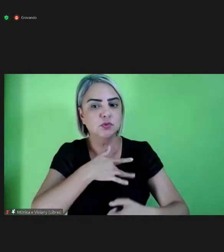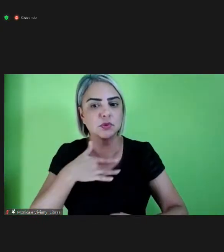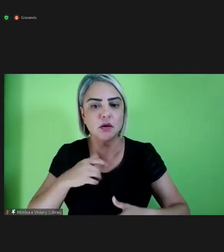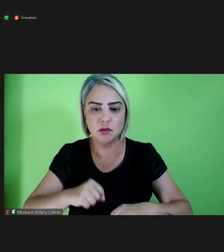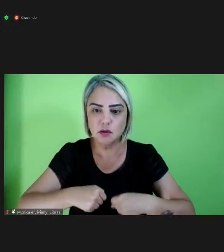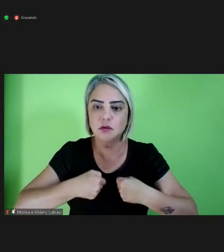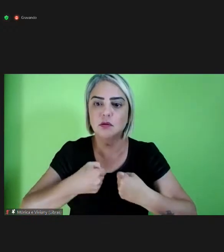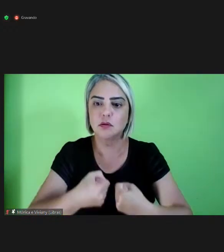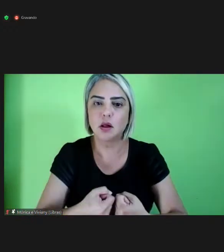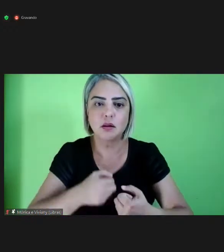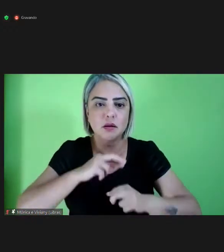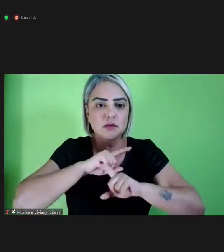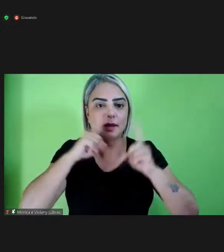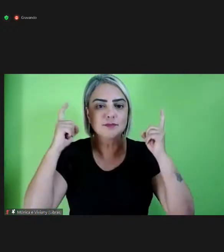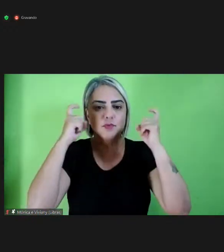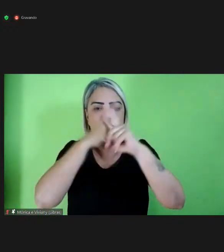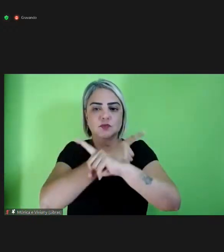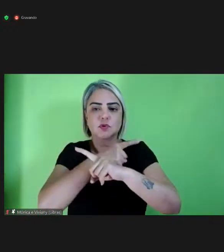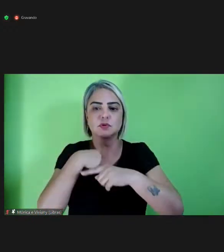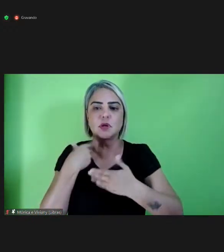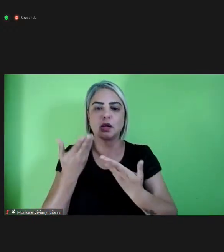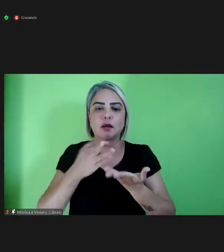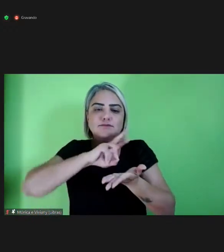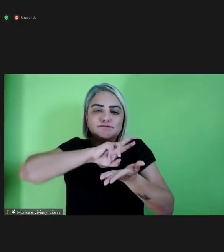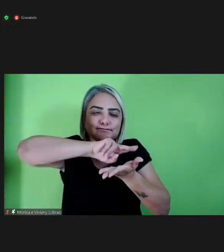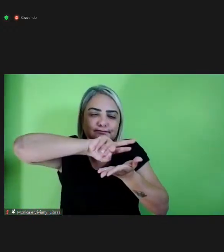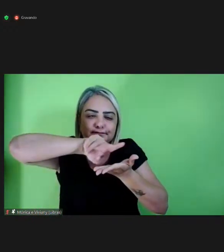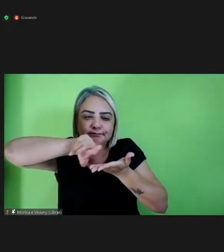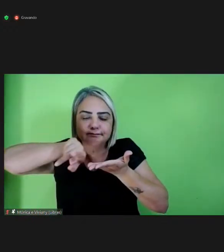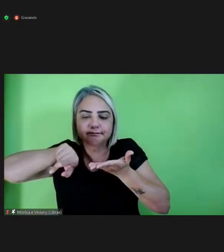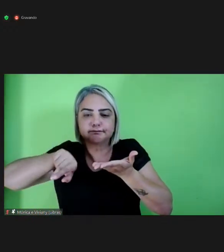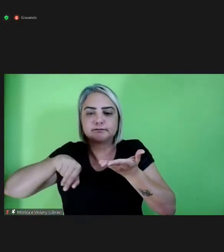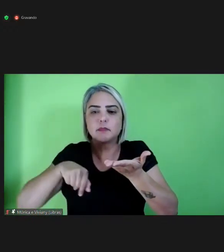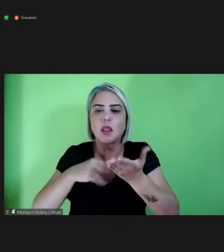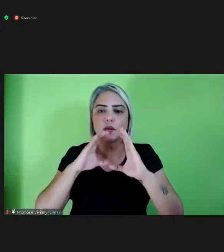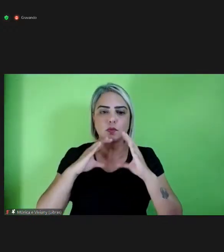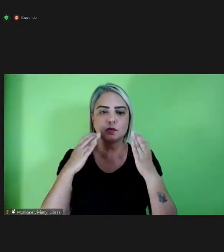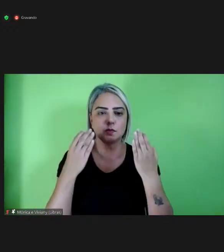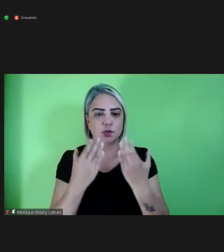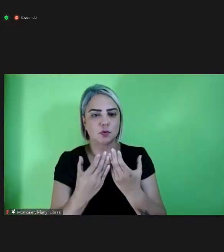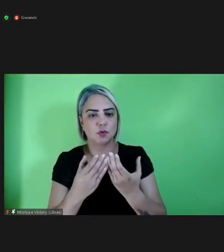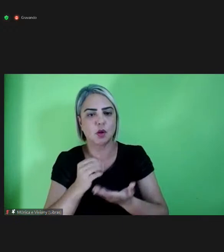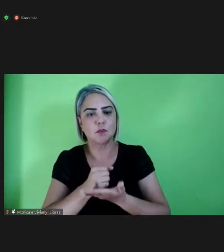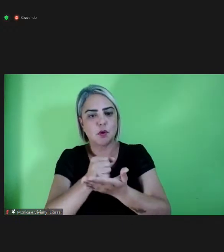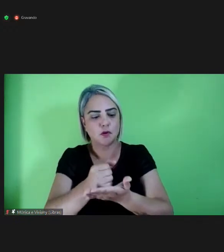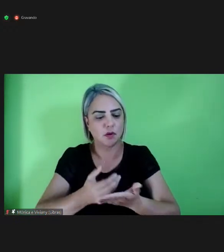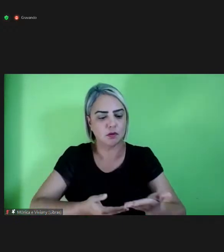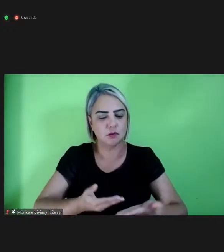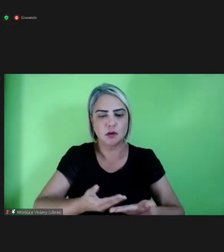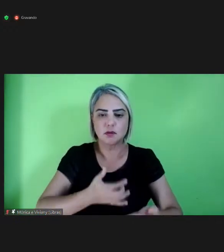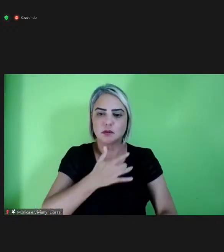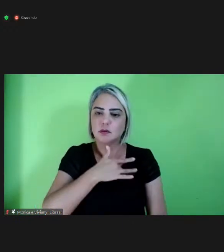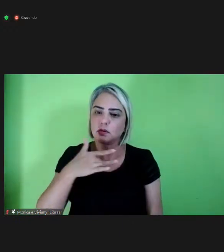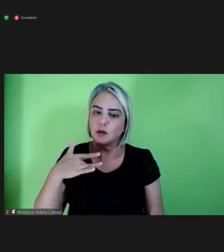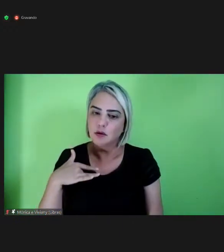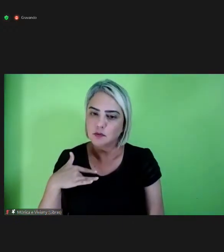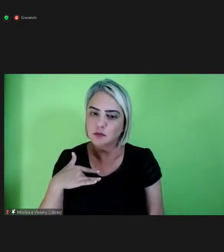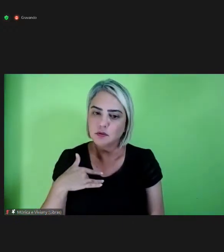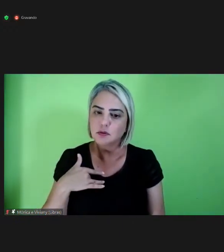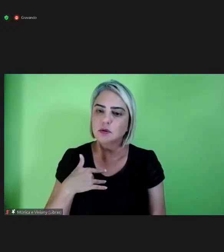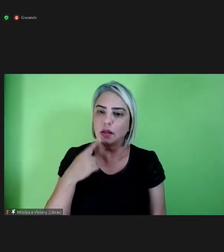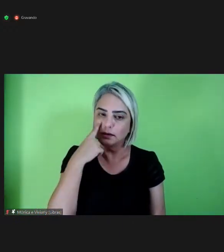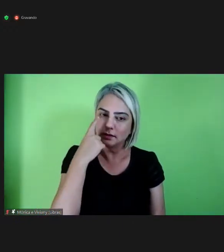which the SUS, the health system, has challenges in dealing with the differences and